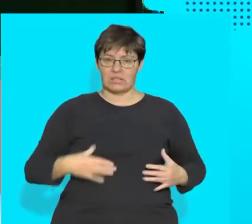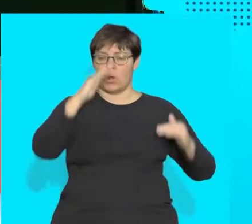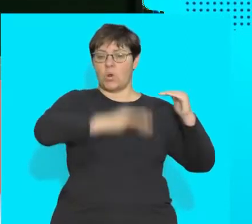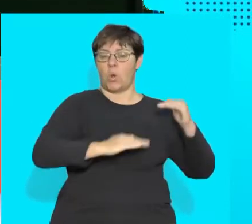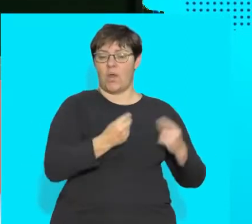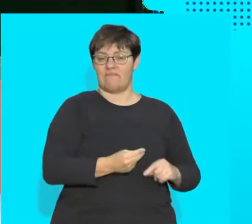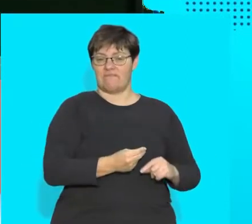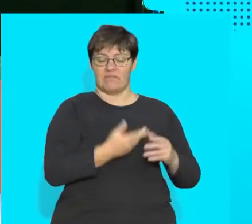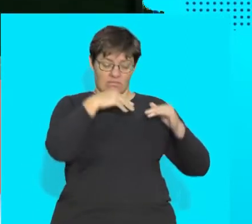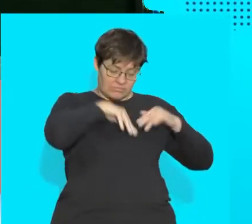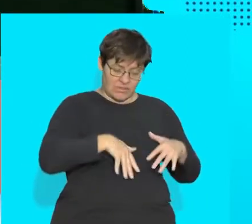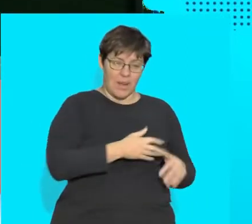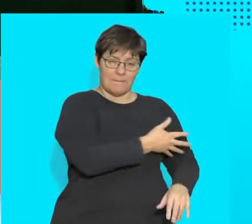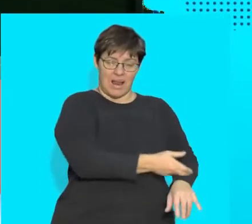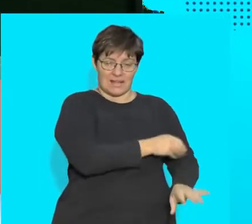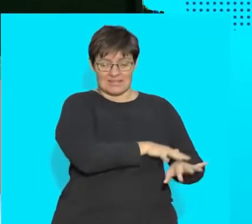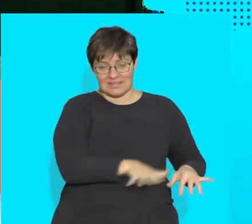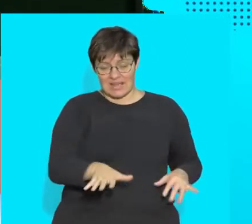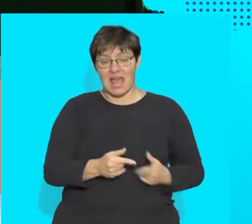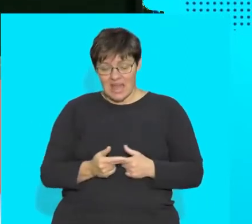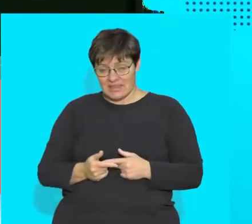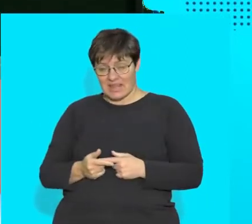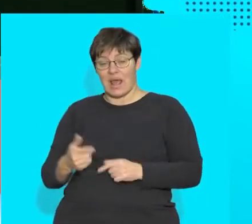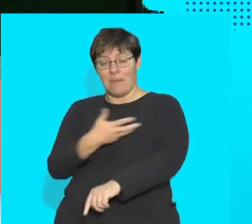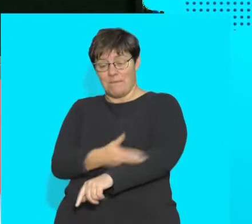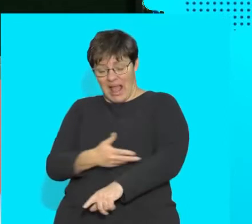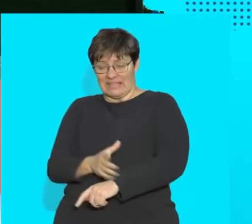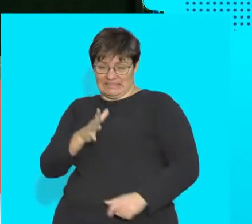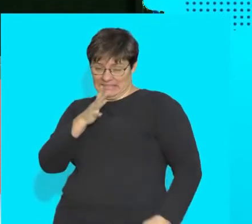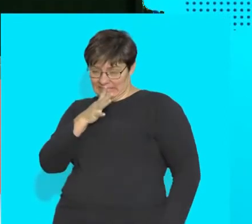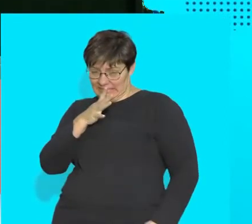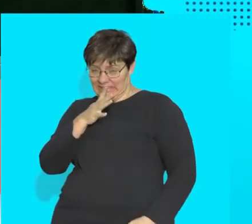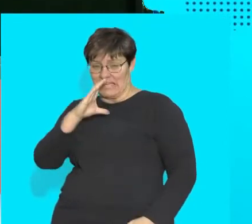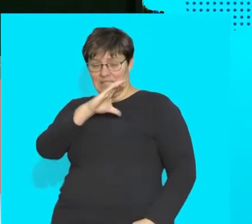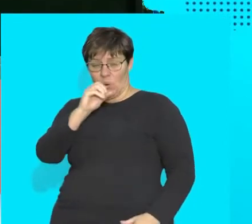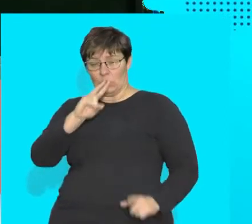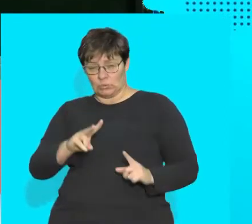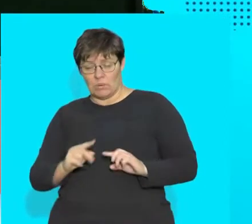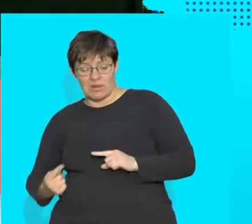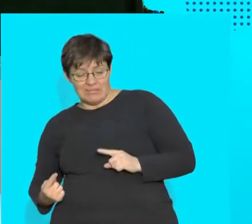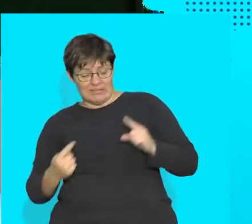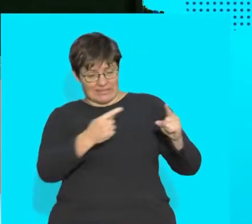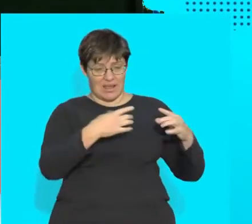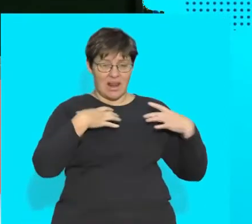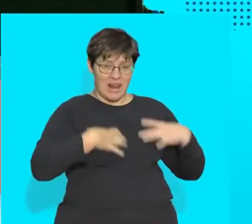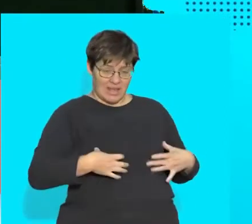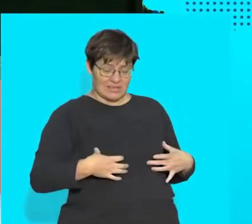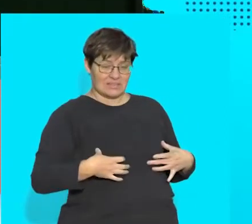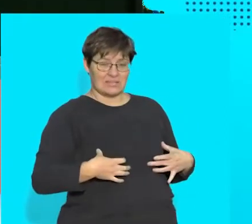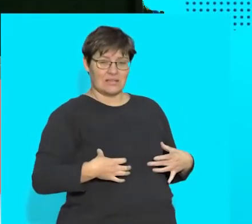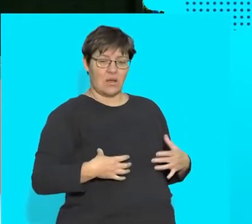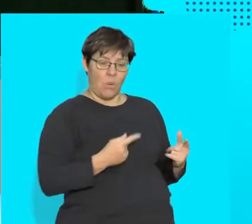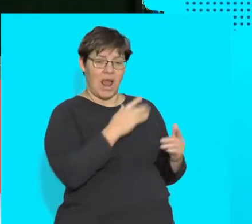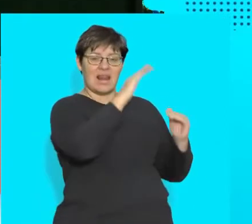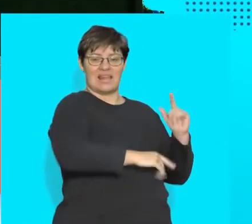concentration in our blood. And the carbon dioxide moves from a high in our blood to a low, all right, in our